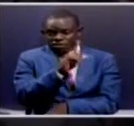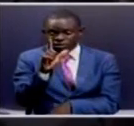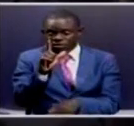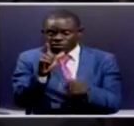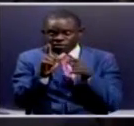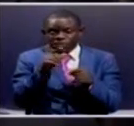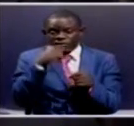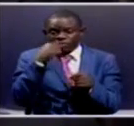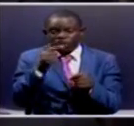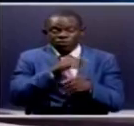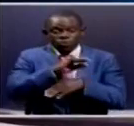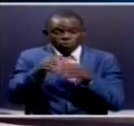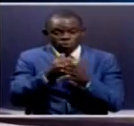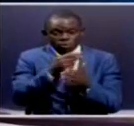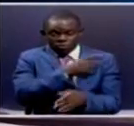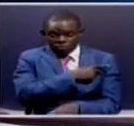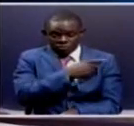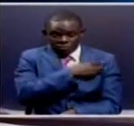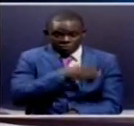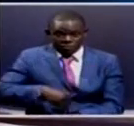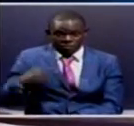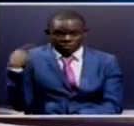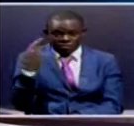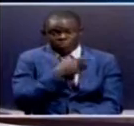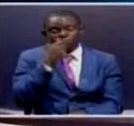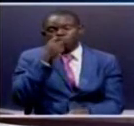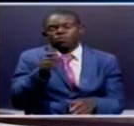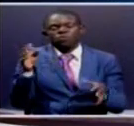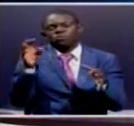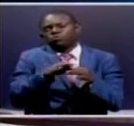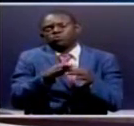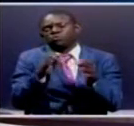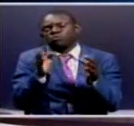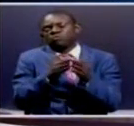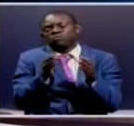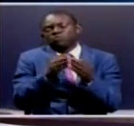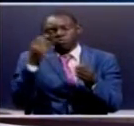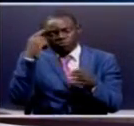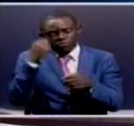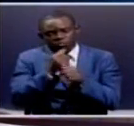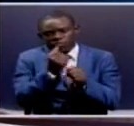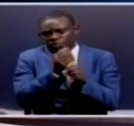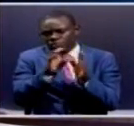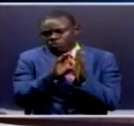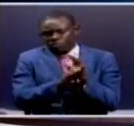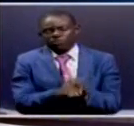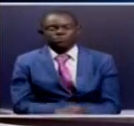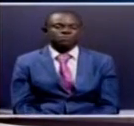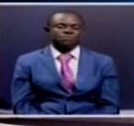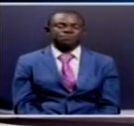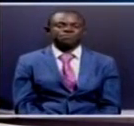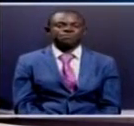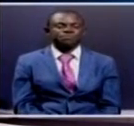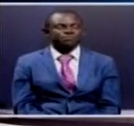Parliament shall be part of the forum. Of course, the forum falls under the bill. Now, one of the arguments, which of course you are